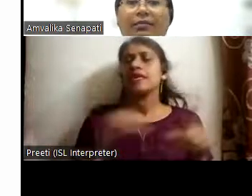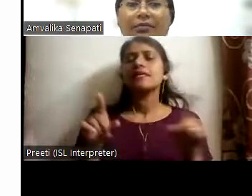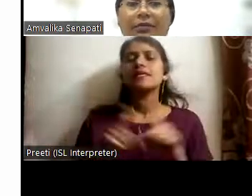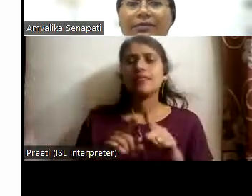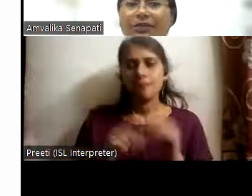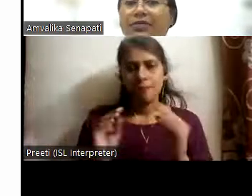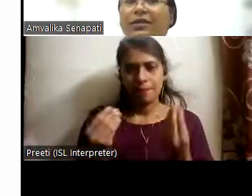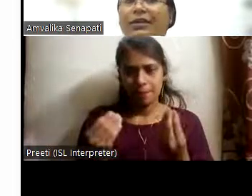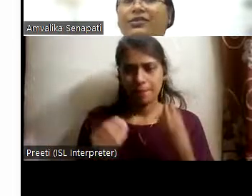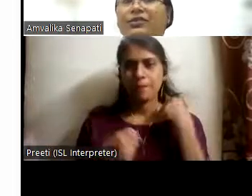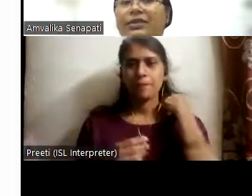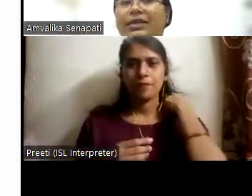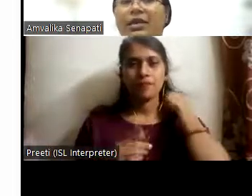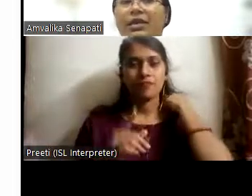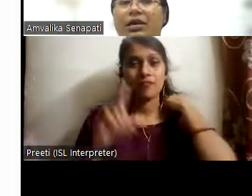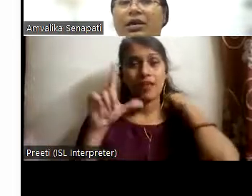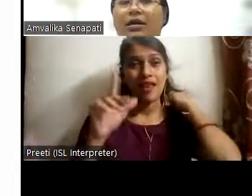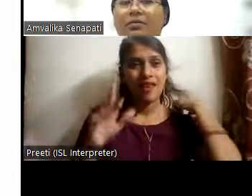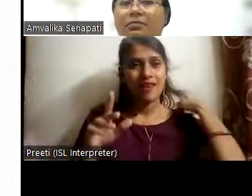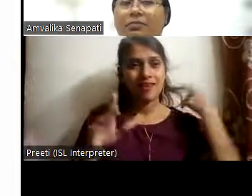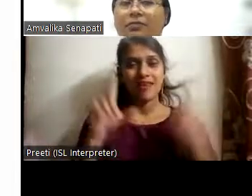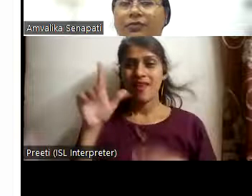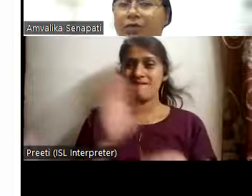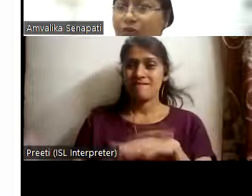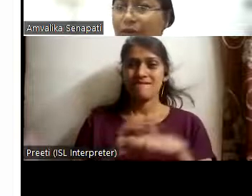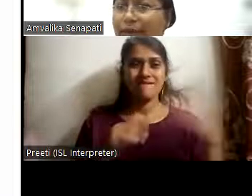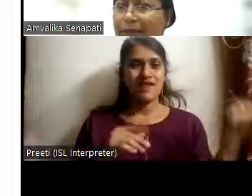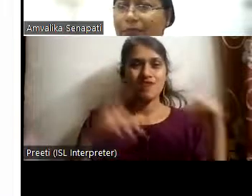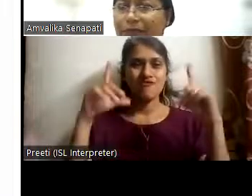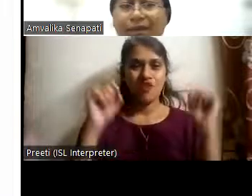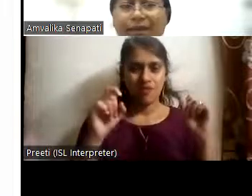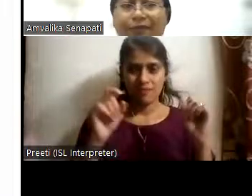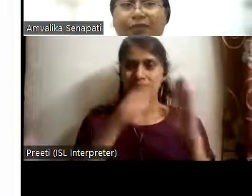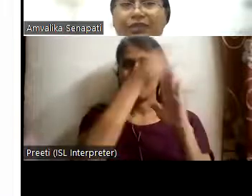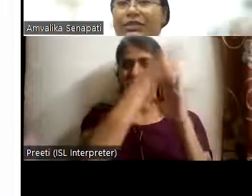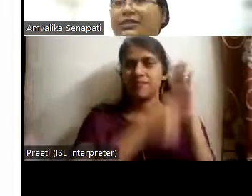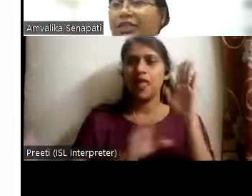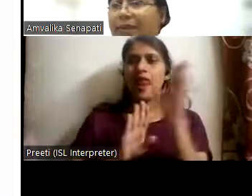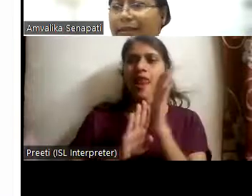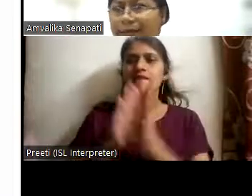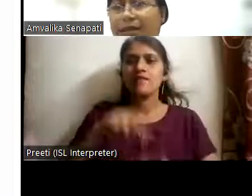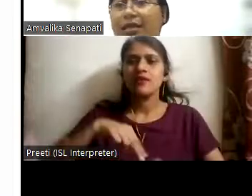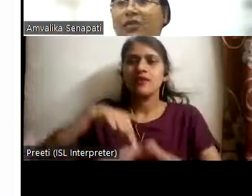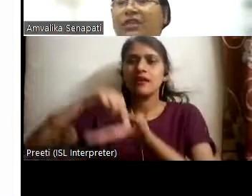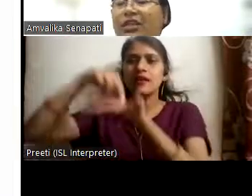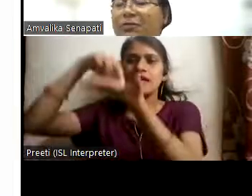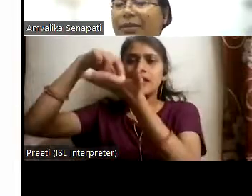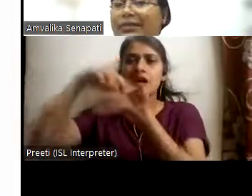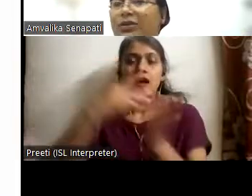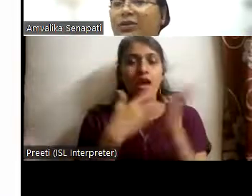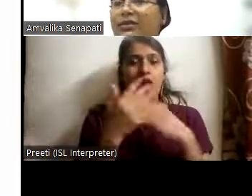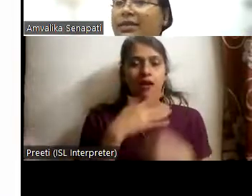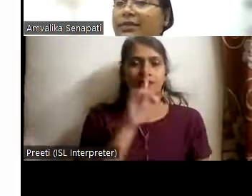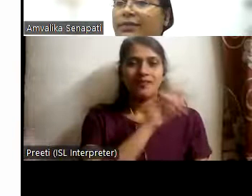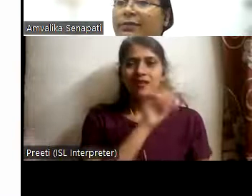And this picture on the left, you see a control panel within a lift, which is touch panel. Now, touch panels